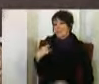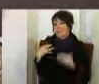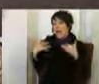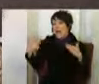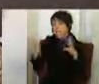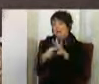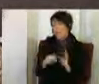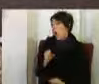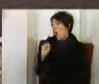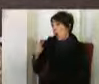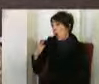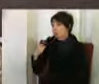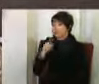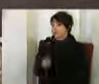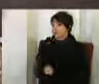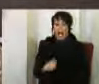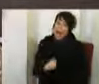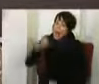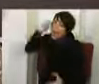you know, I believe in miracles.